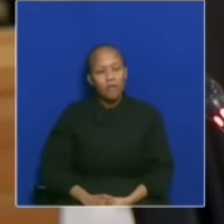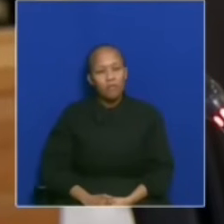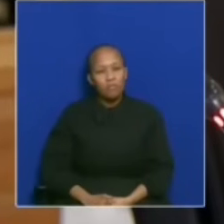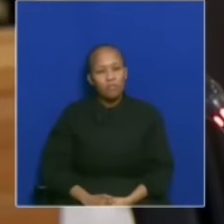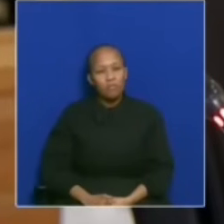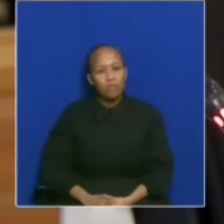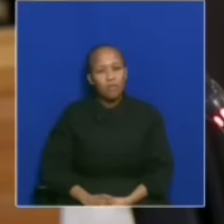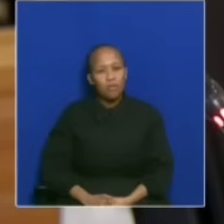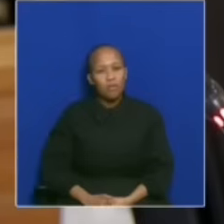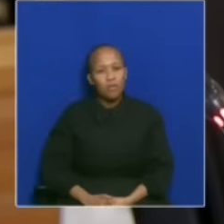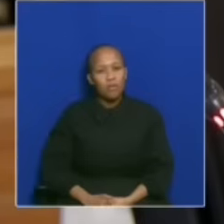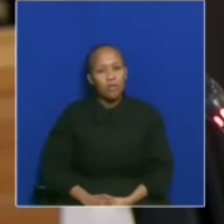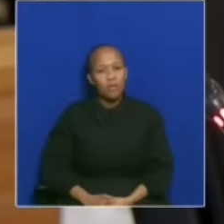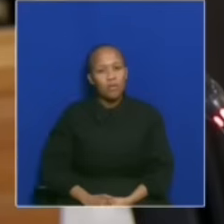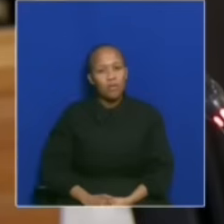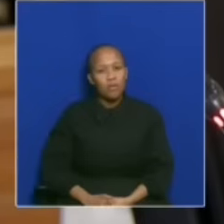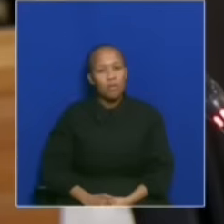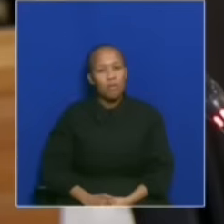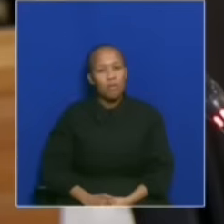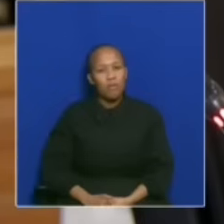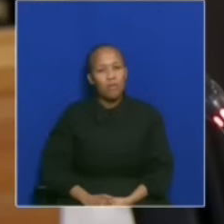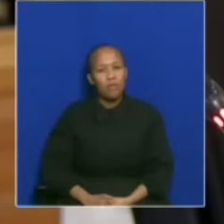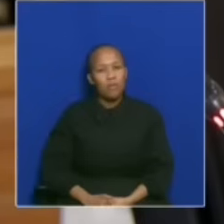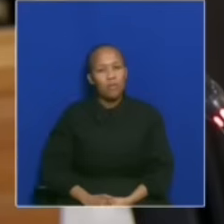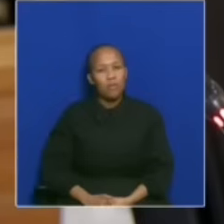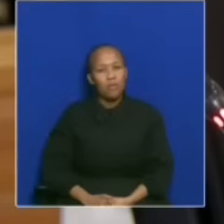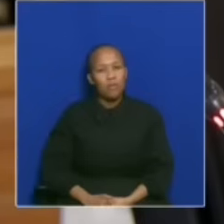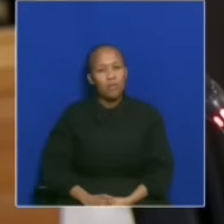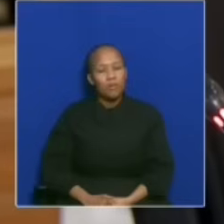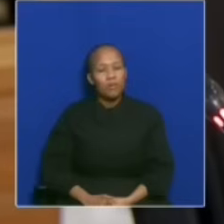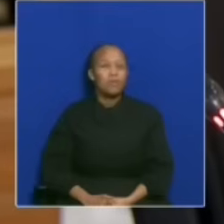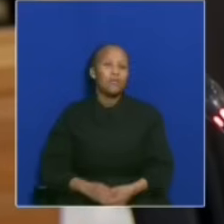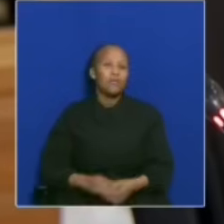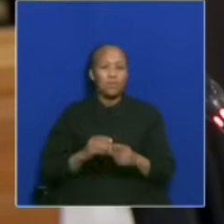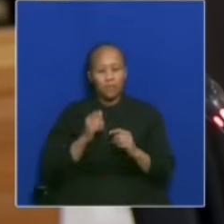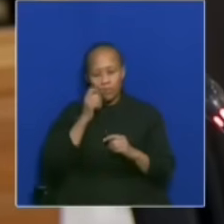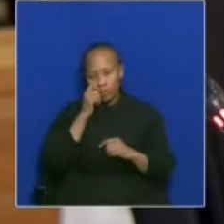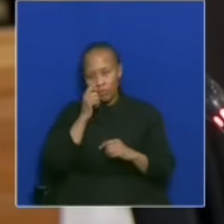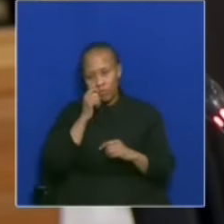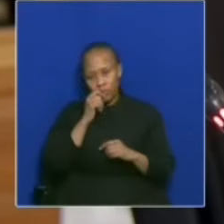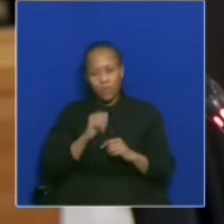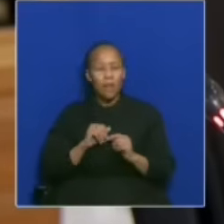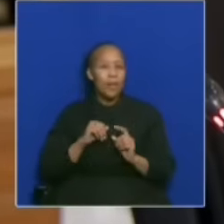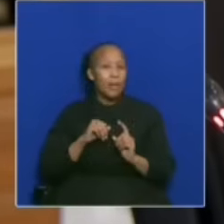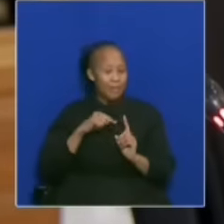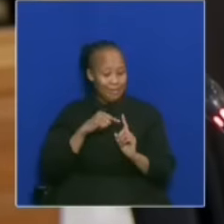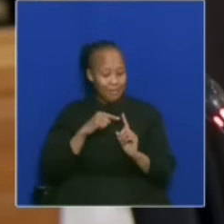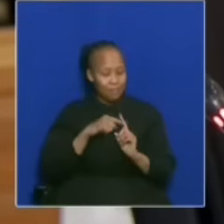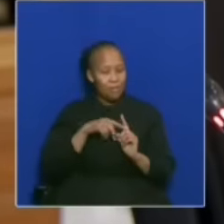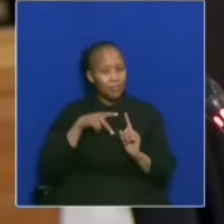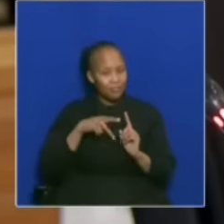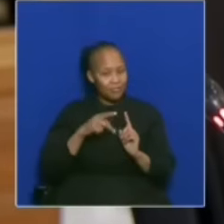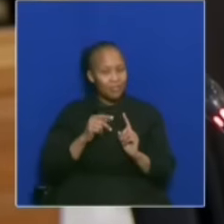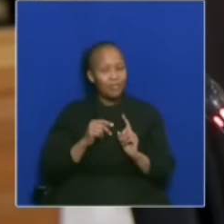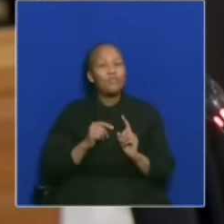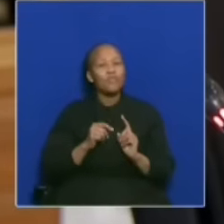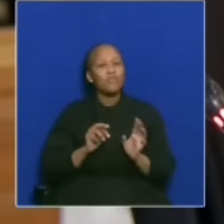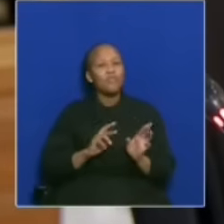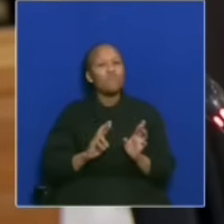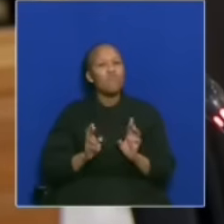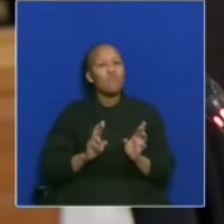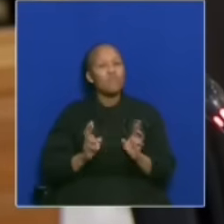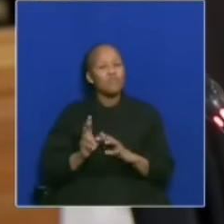the next reference to Mr. Ptorius is on the 10th of May of